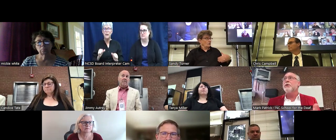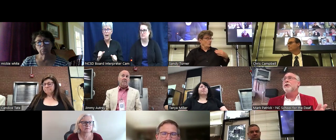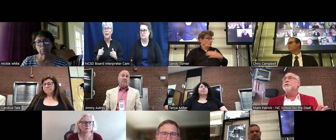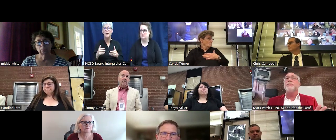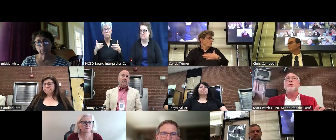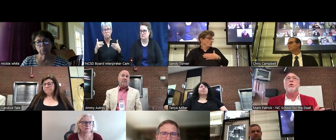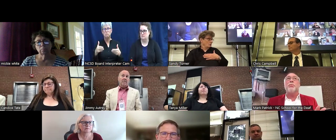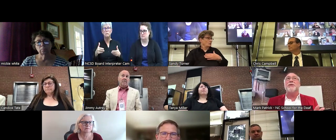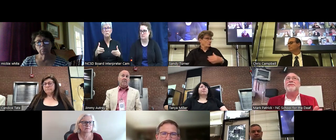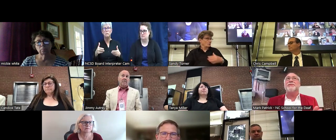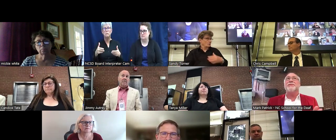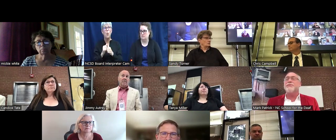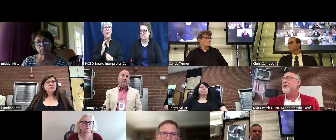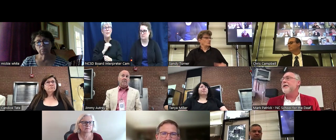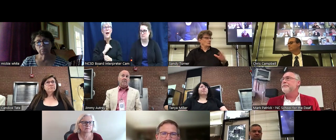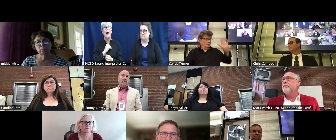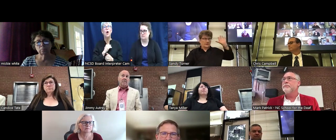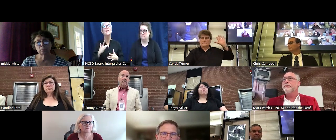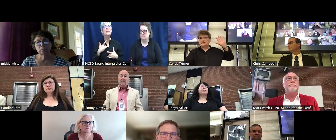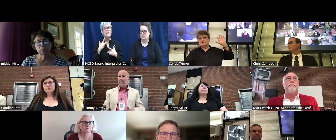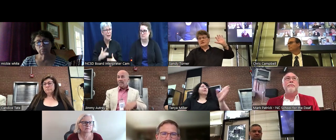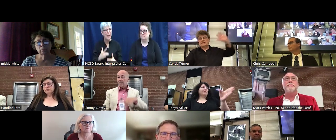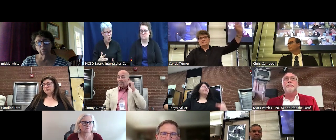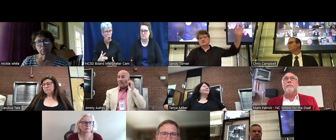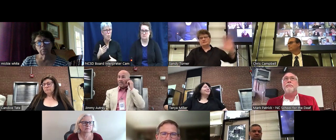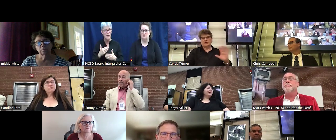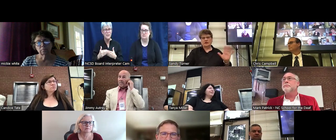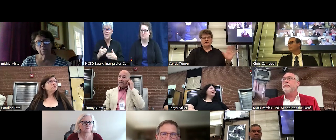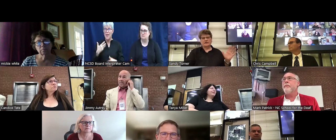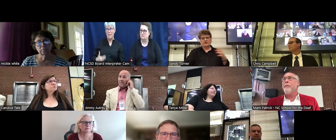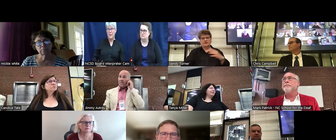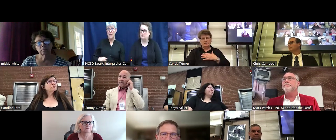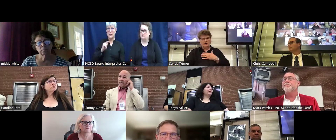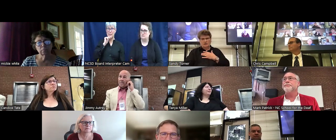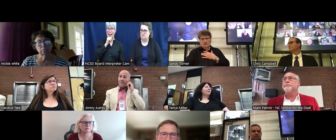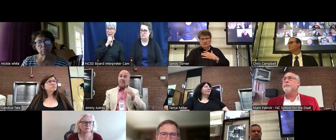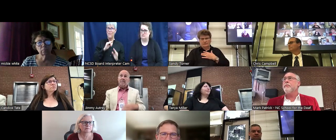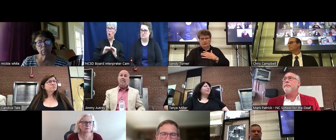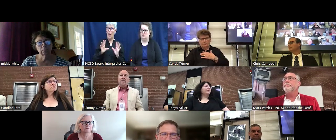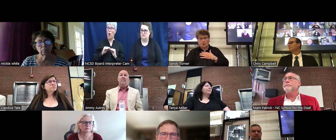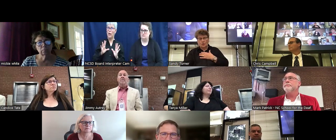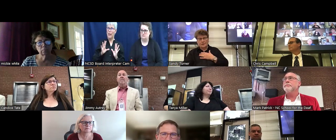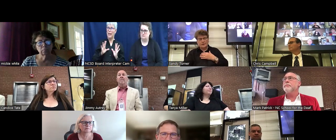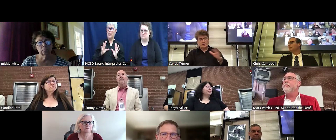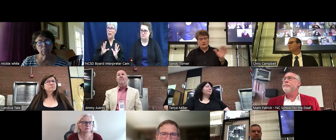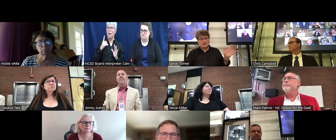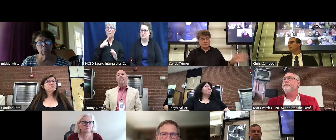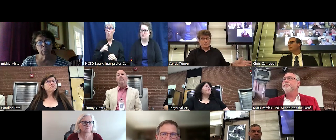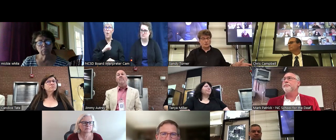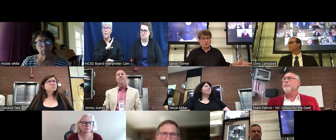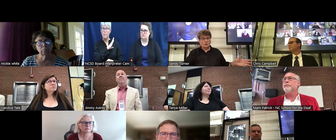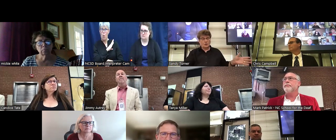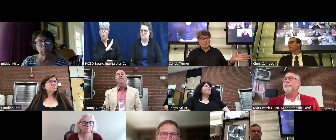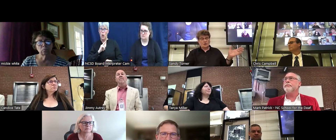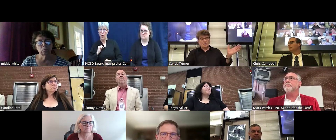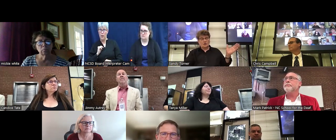our typical process for that. Okay, this is Sandy, just for clarity, for the board.